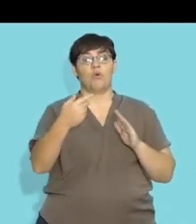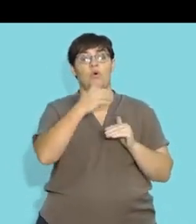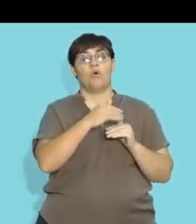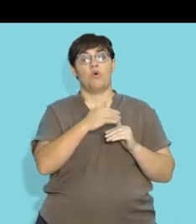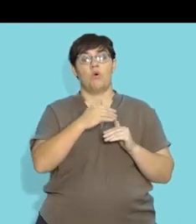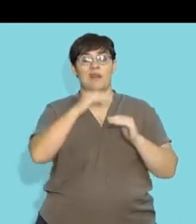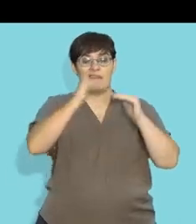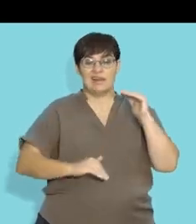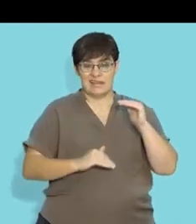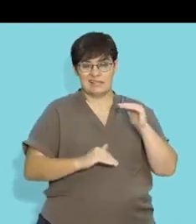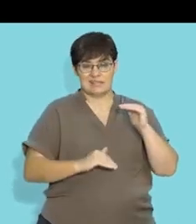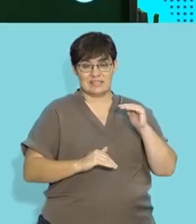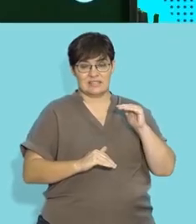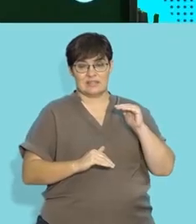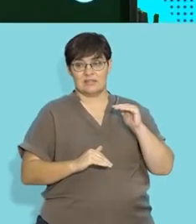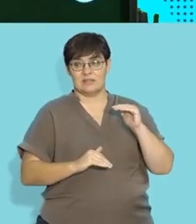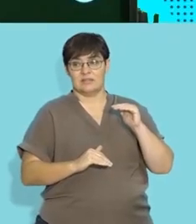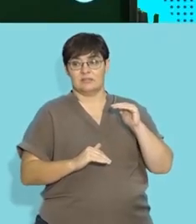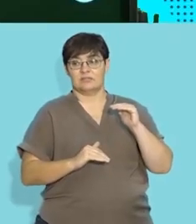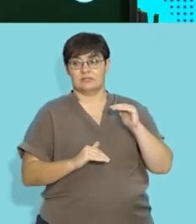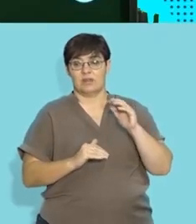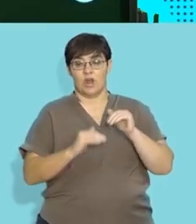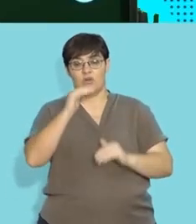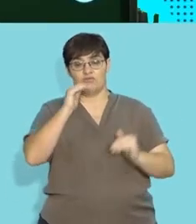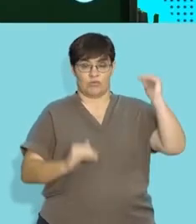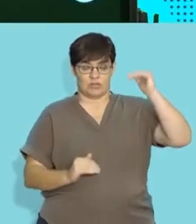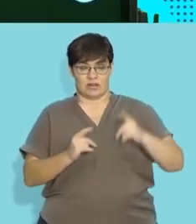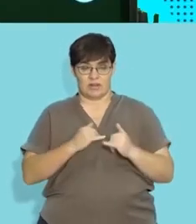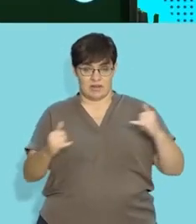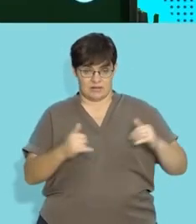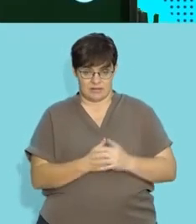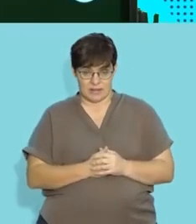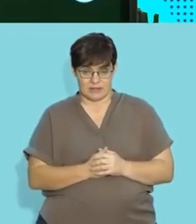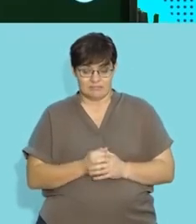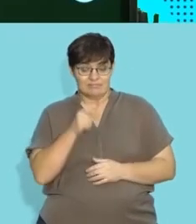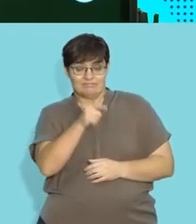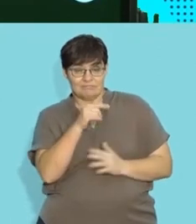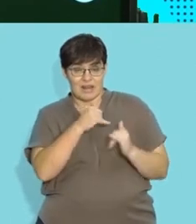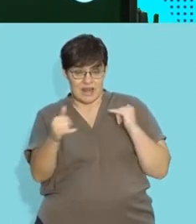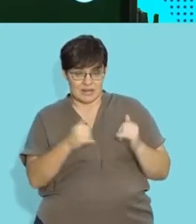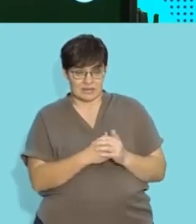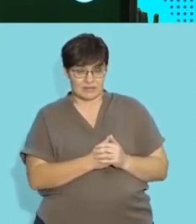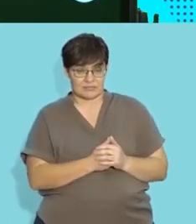the least square line? What is important is that the least square line